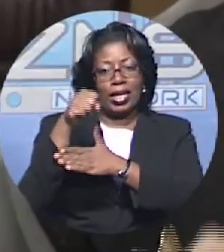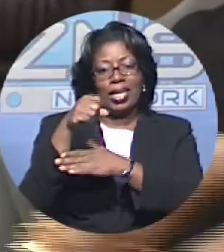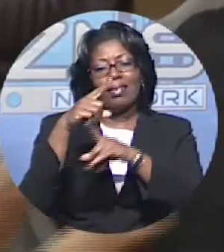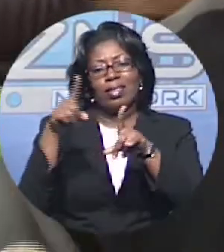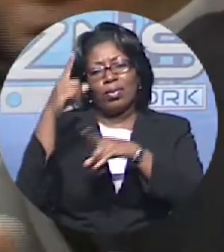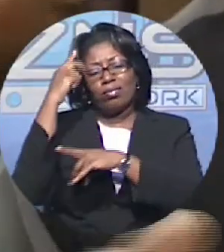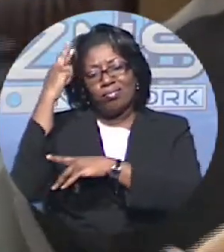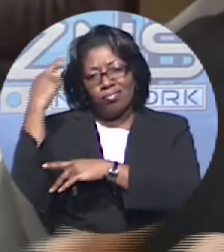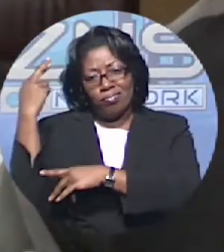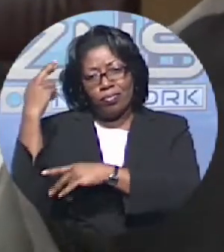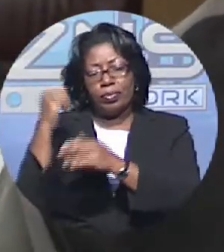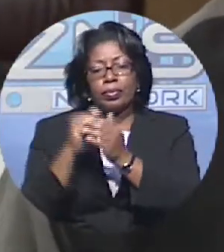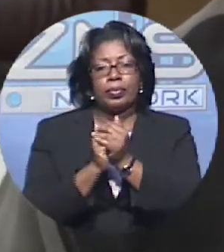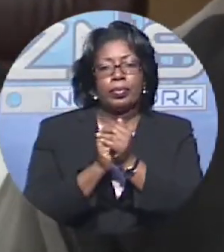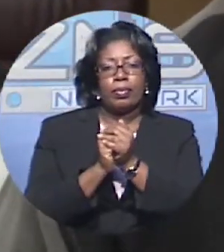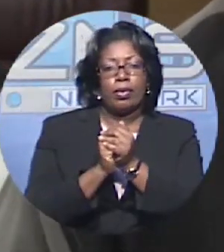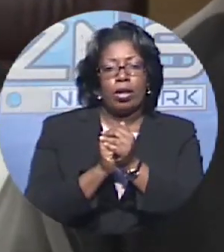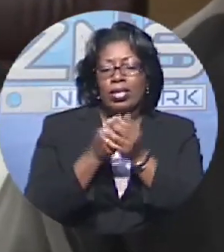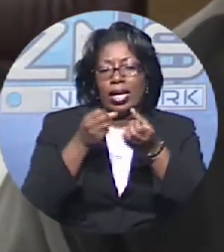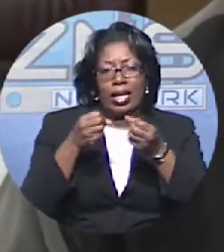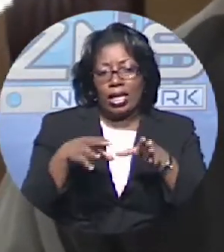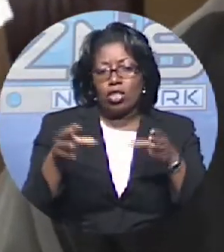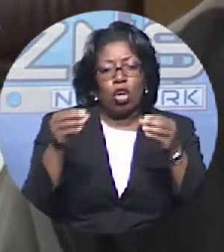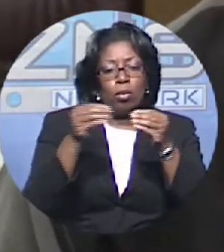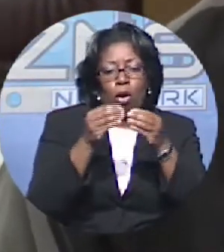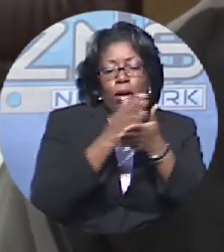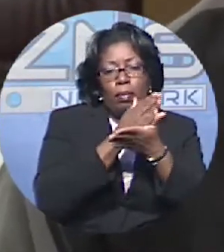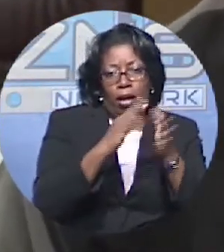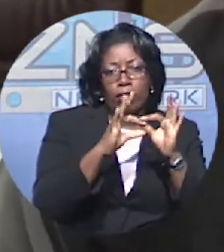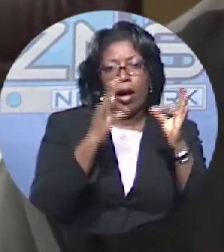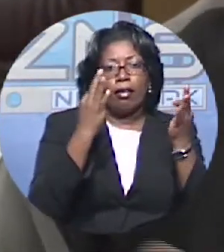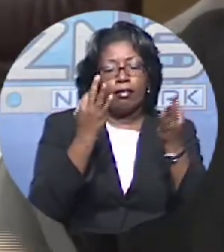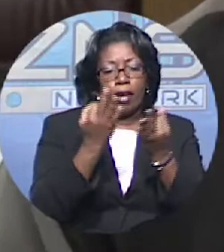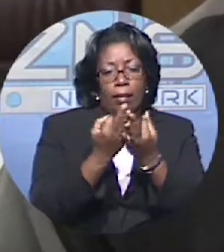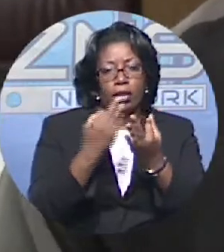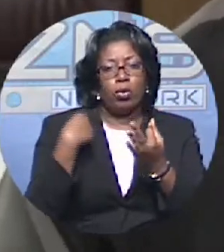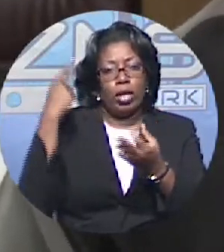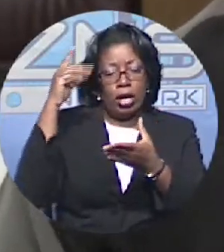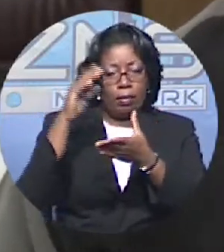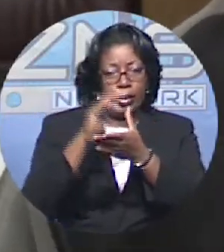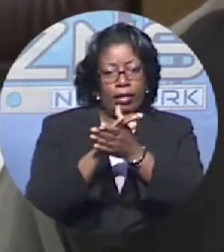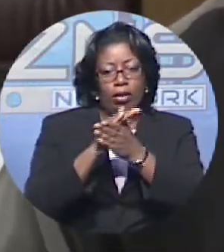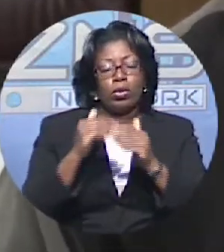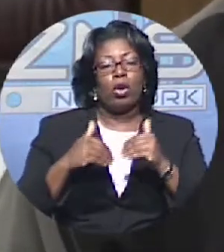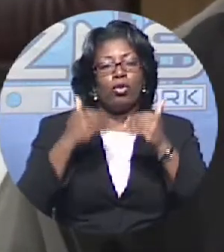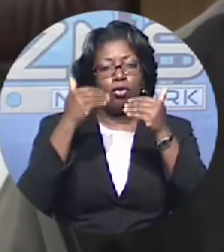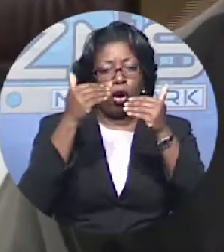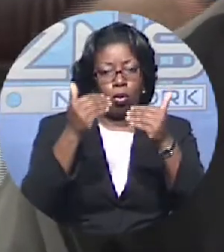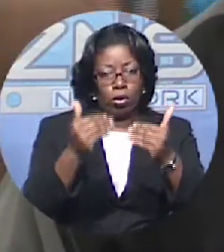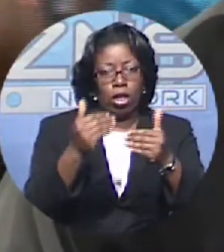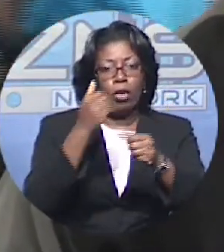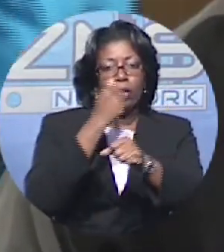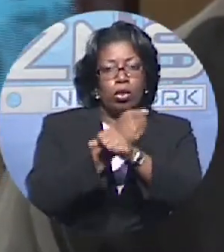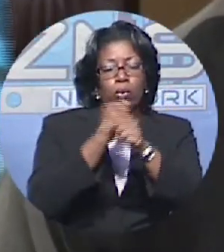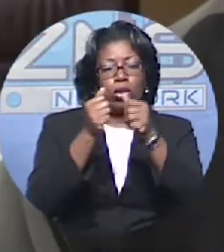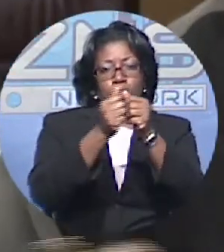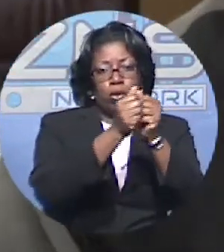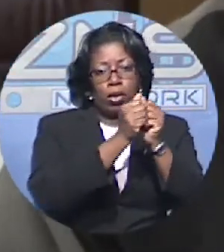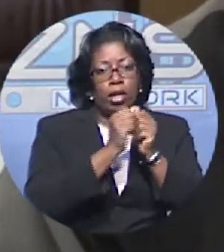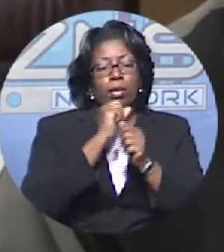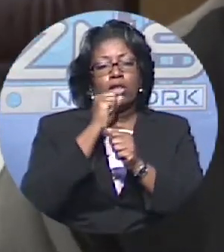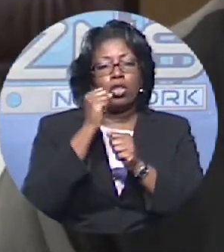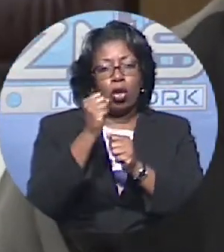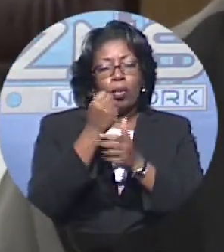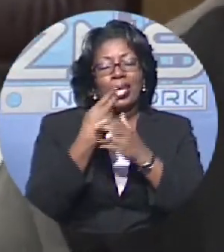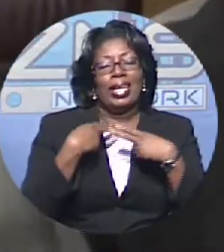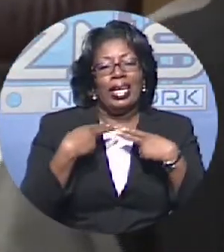consider them any less or more than part of this family. And we believe that as we go forward, we can all work together to make sure we bring